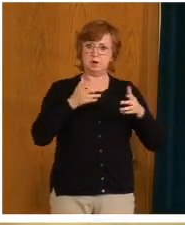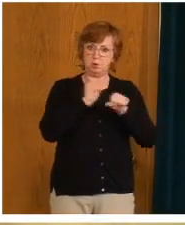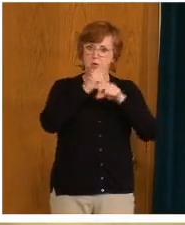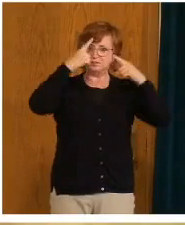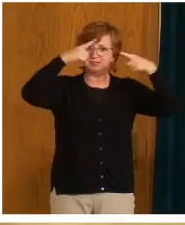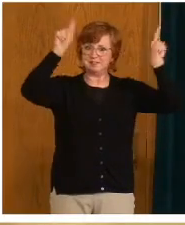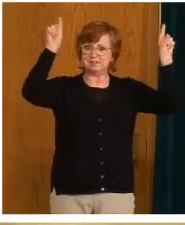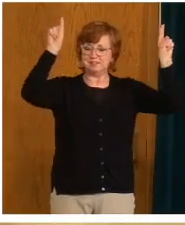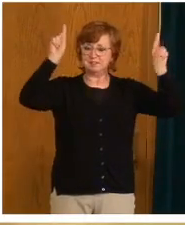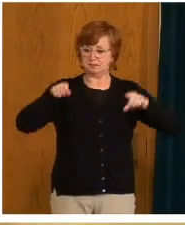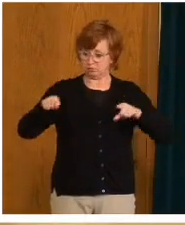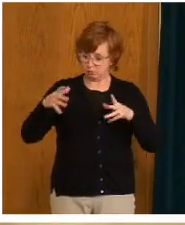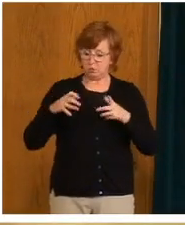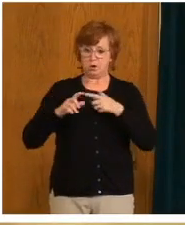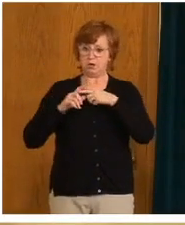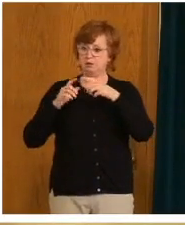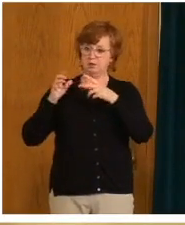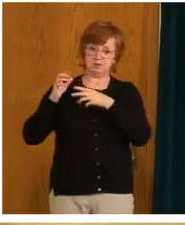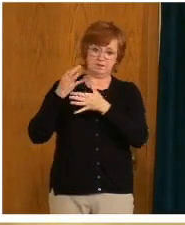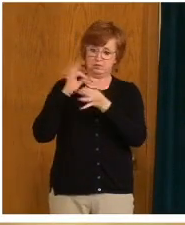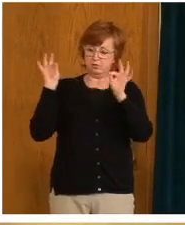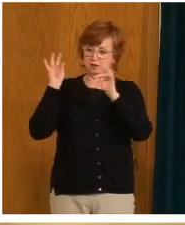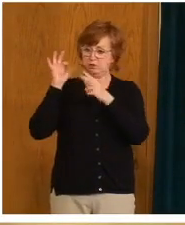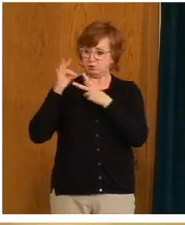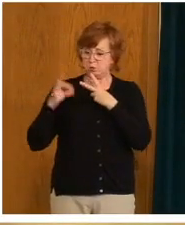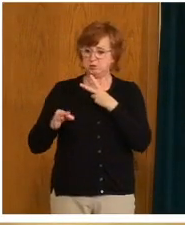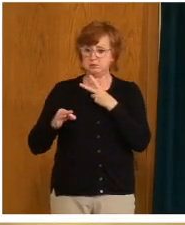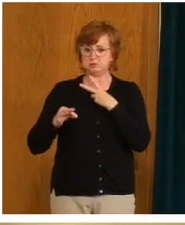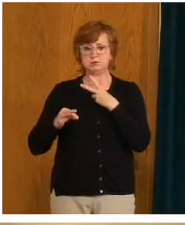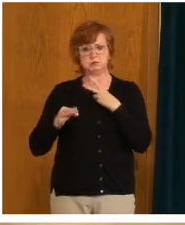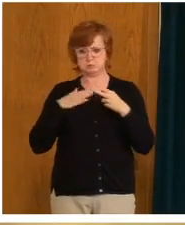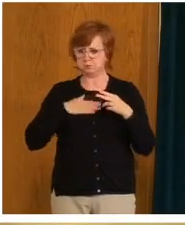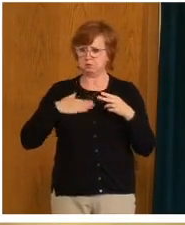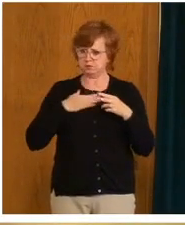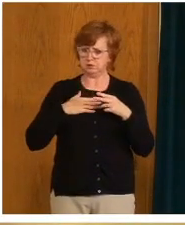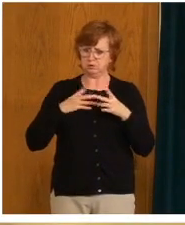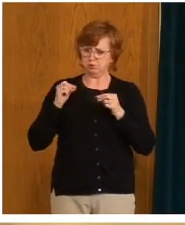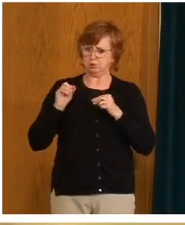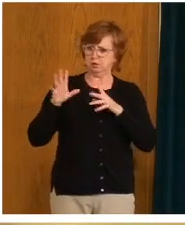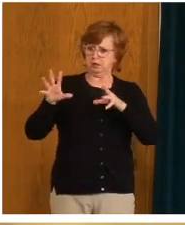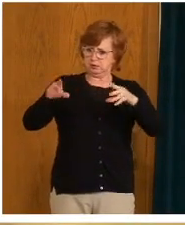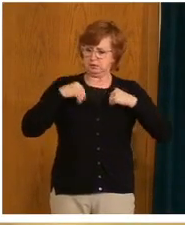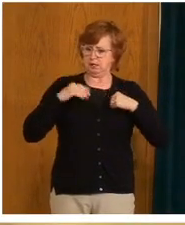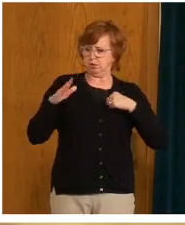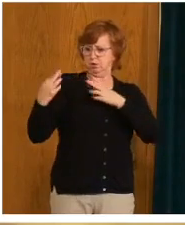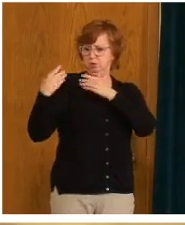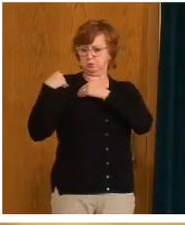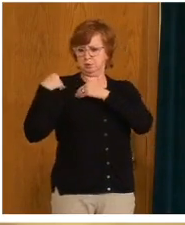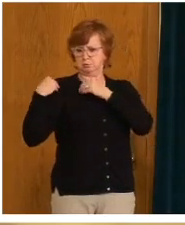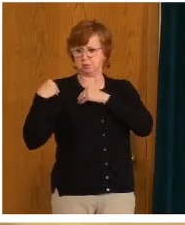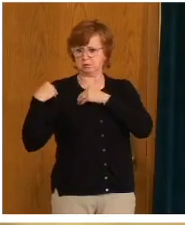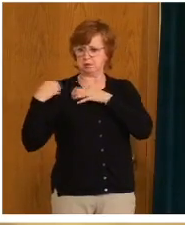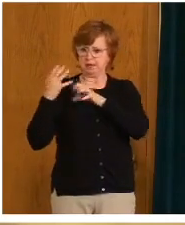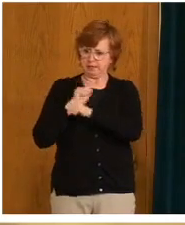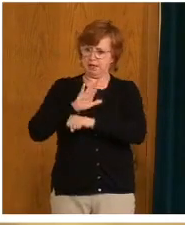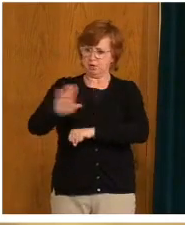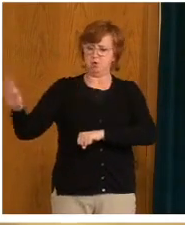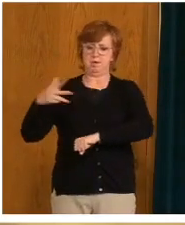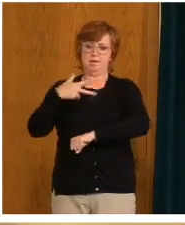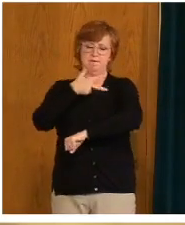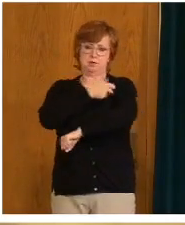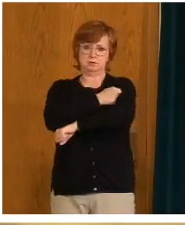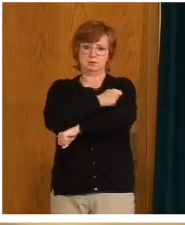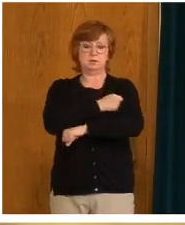personal freedoms restored, then I would ask you to do your part. Get vaccinated. And the good news is, in this province and across this nation,